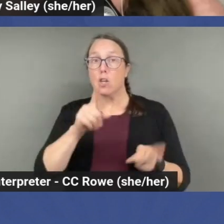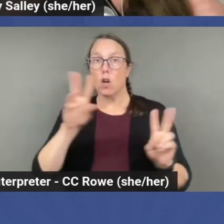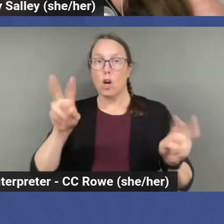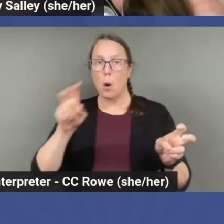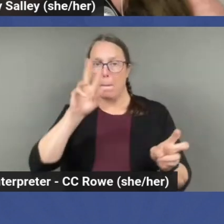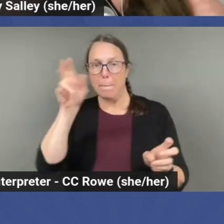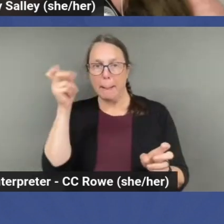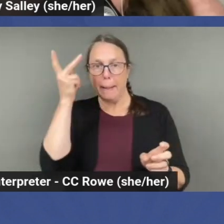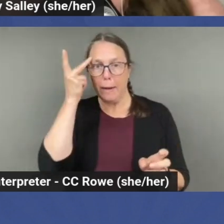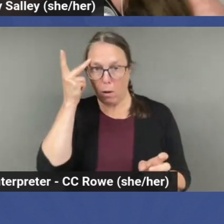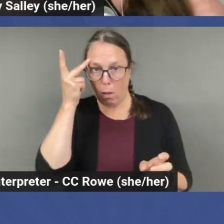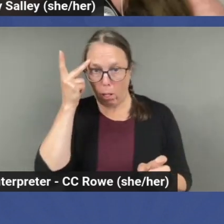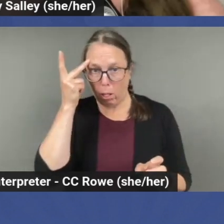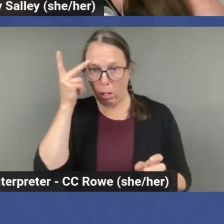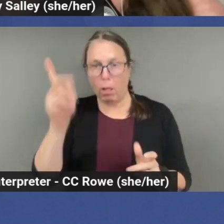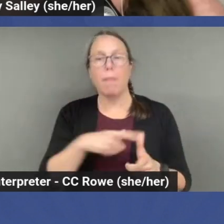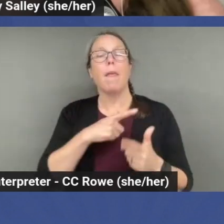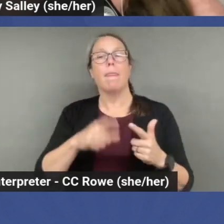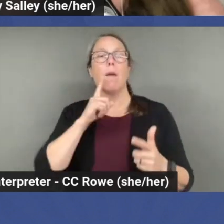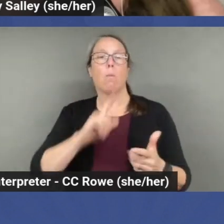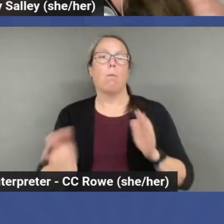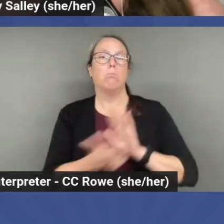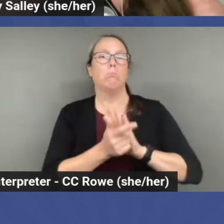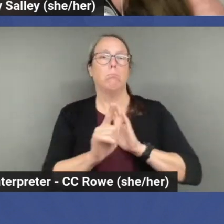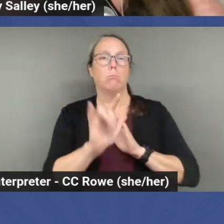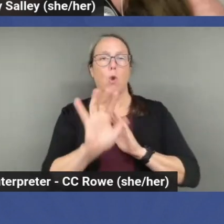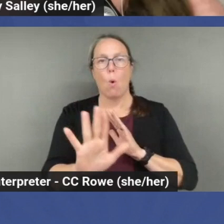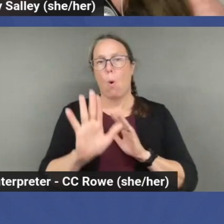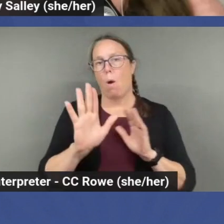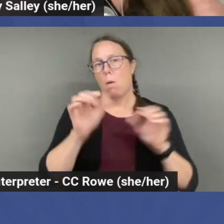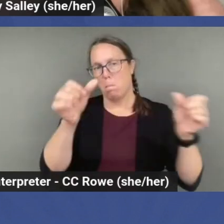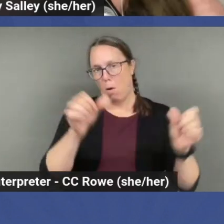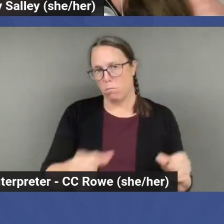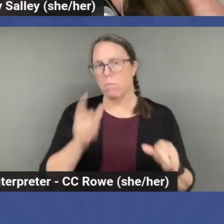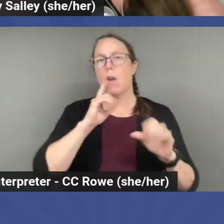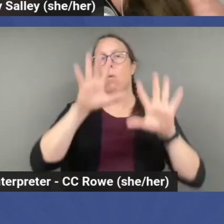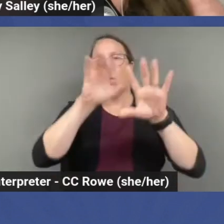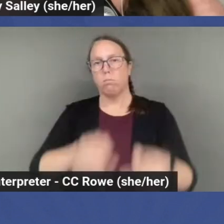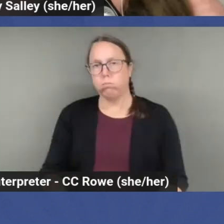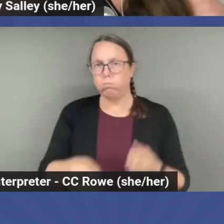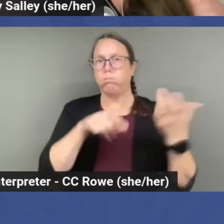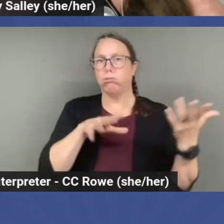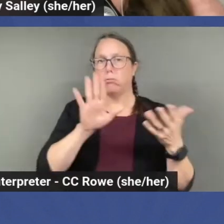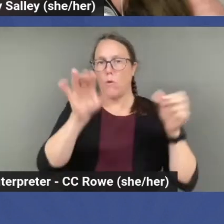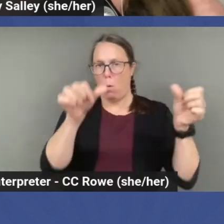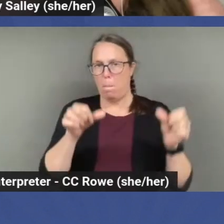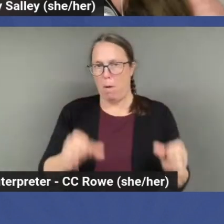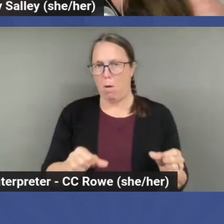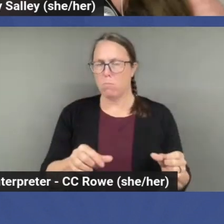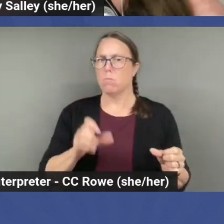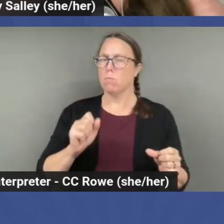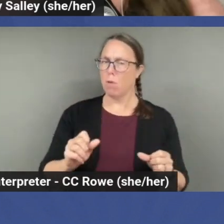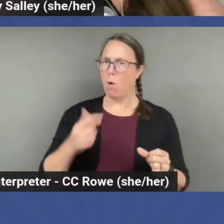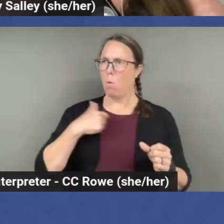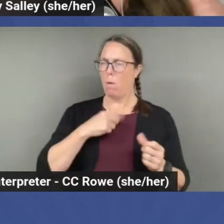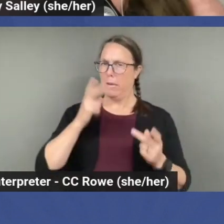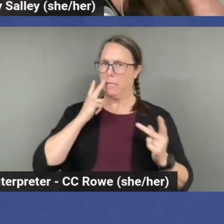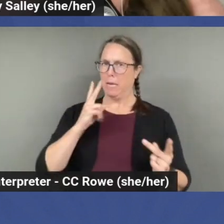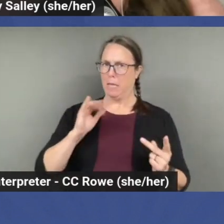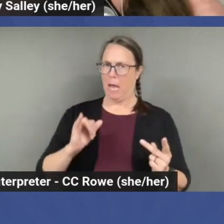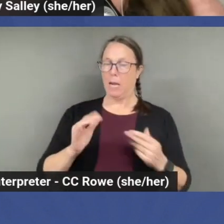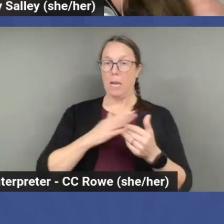we're going to ban your post, we're going to take it down. At least at Women First Digital, we started to play around even